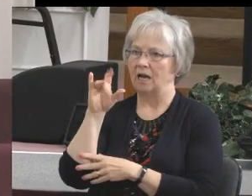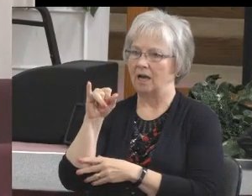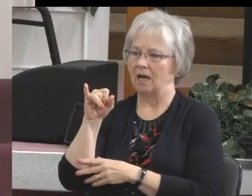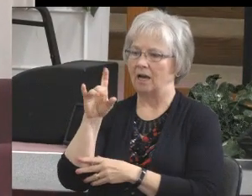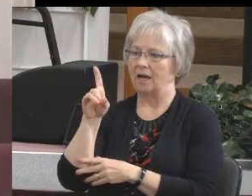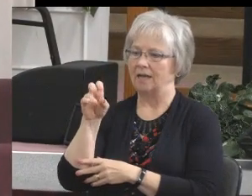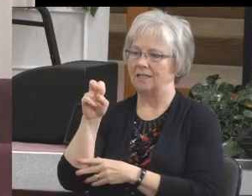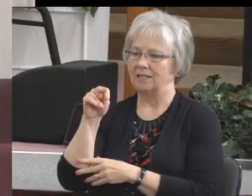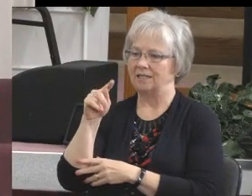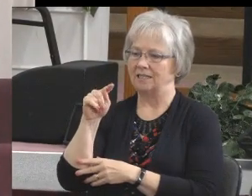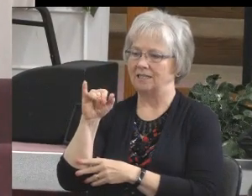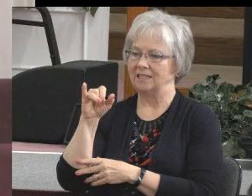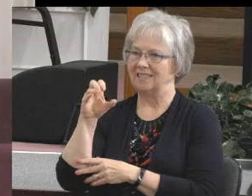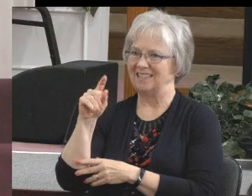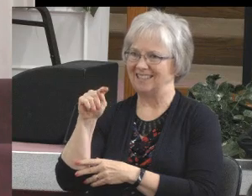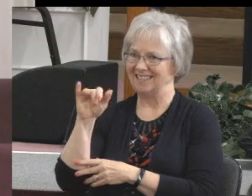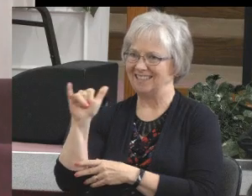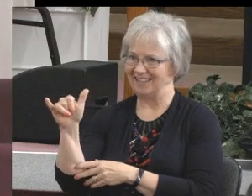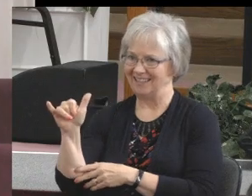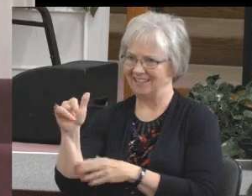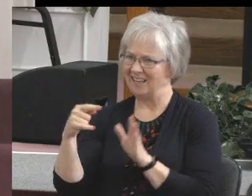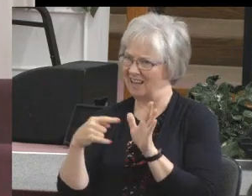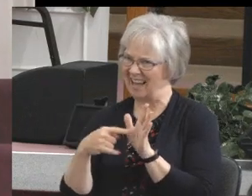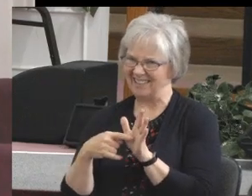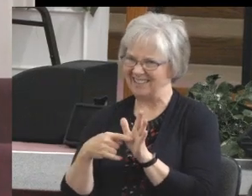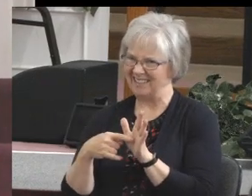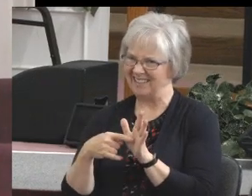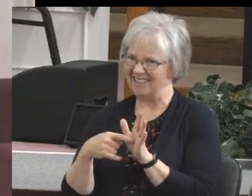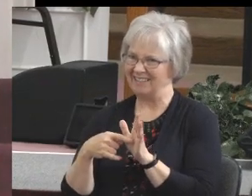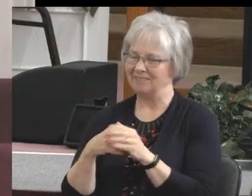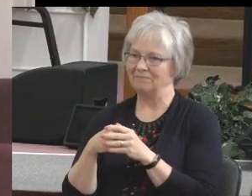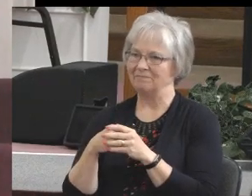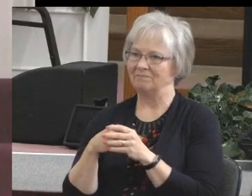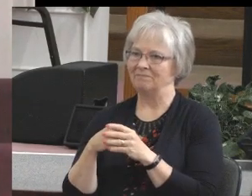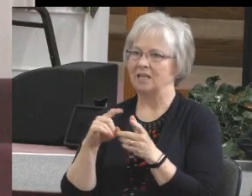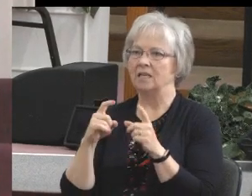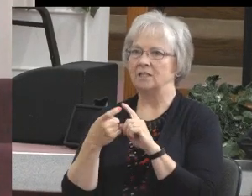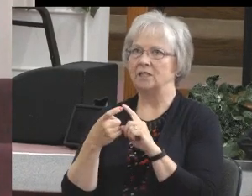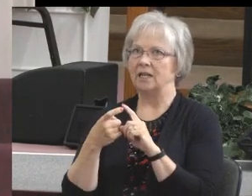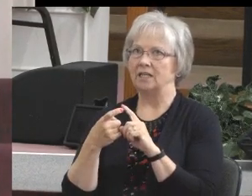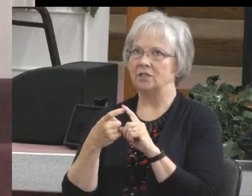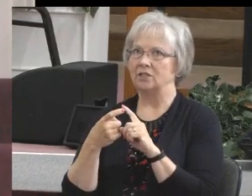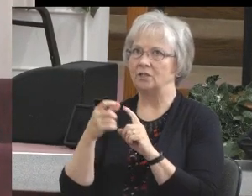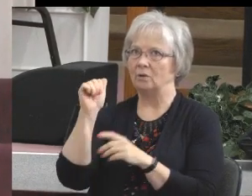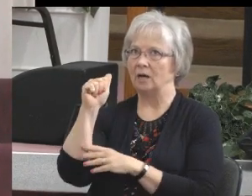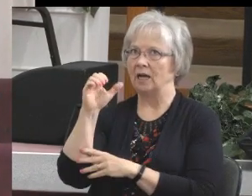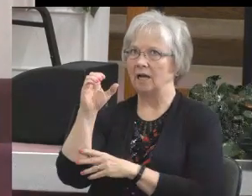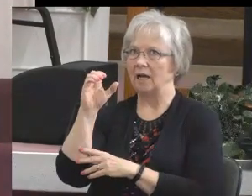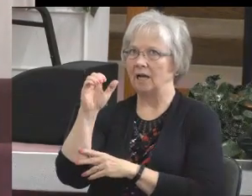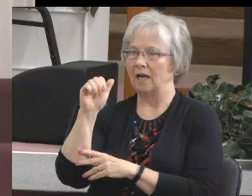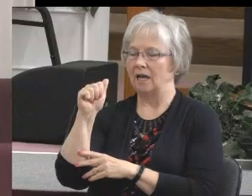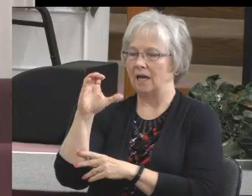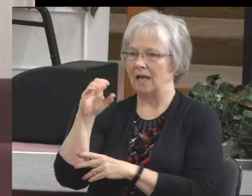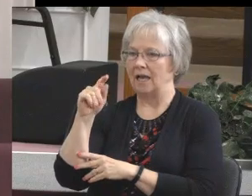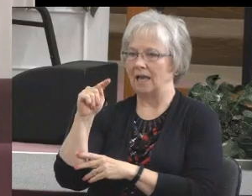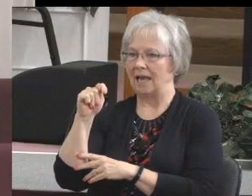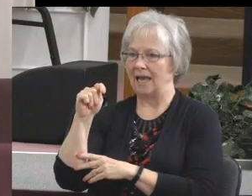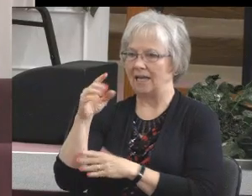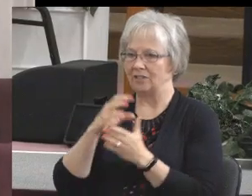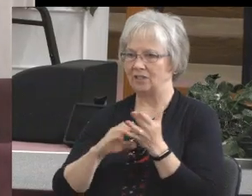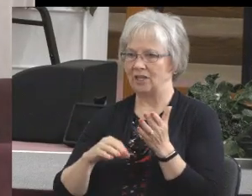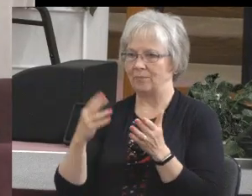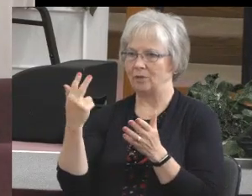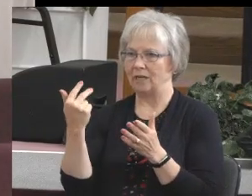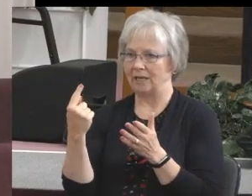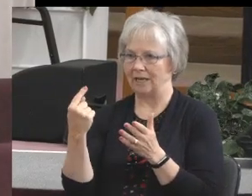I want you to open your Bibles, if you would, to Acts chapter 11, where the followers of Jesus gained an identity that many of